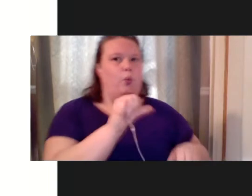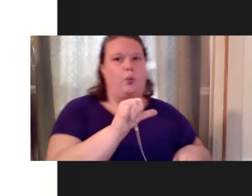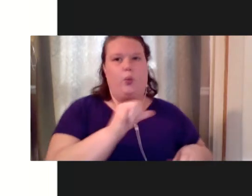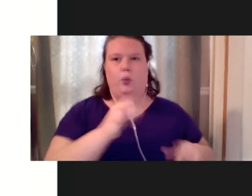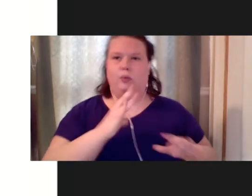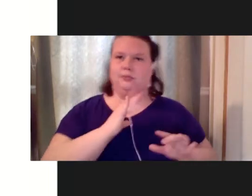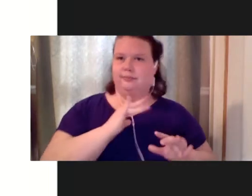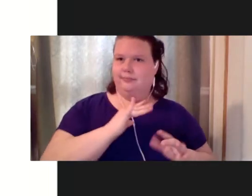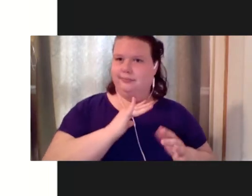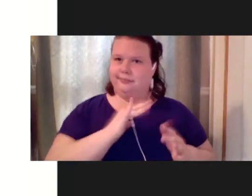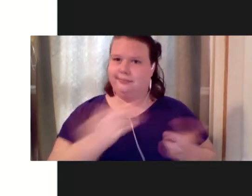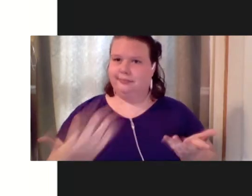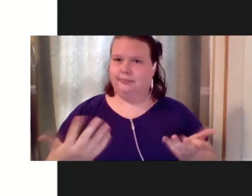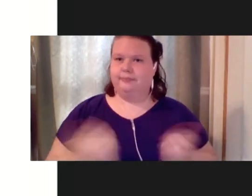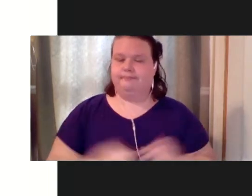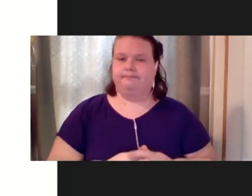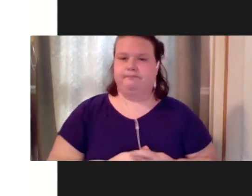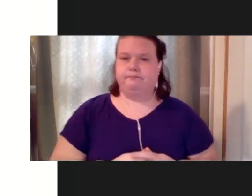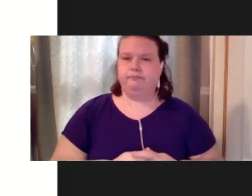that in that facet.